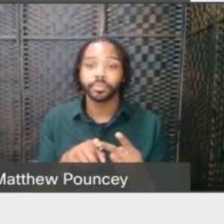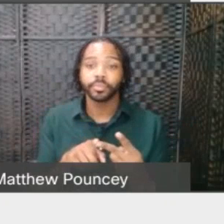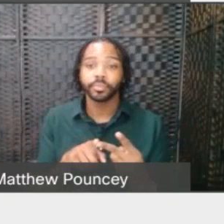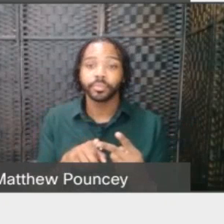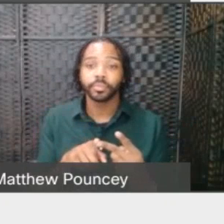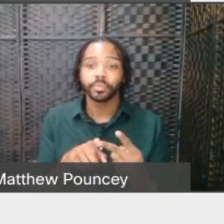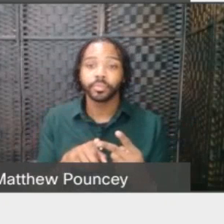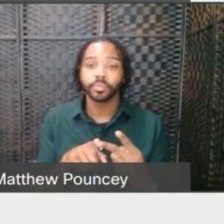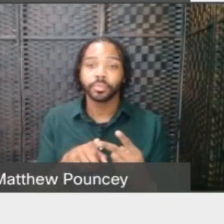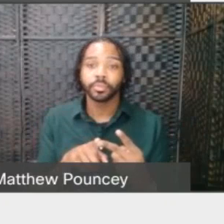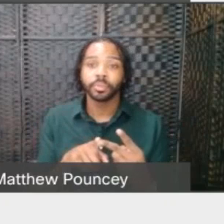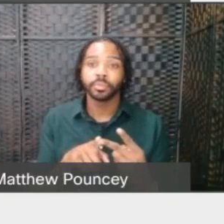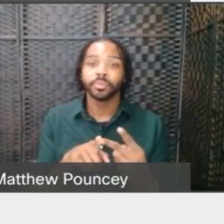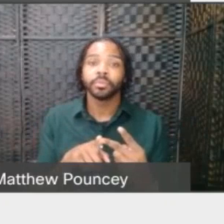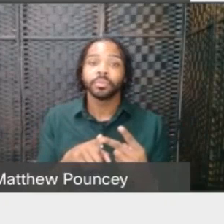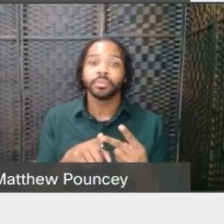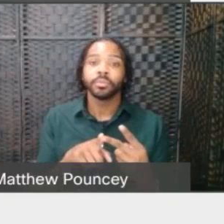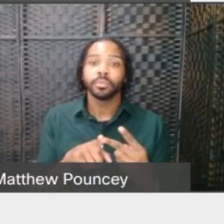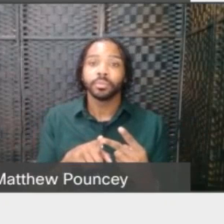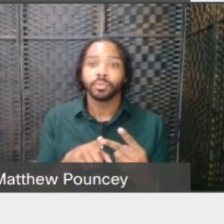you have